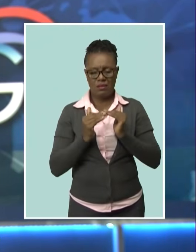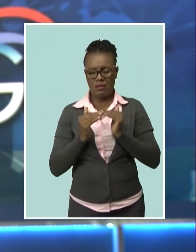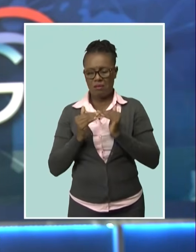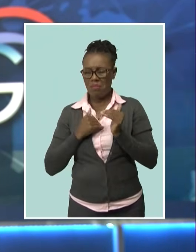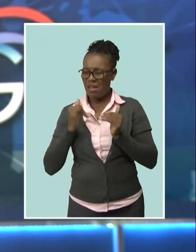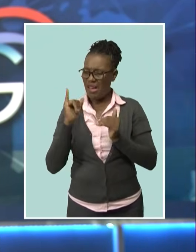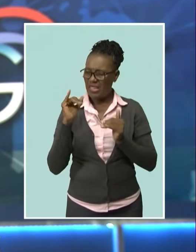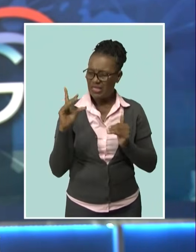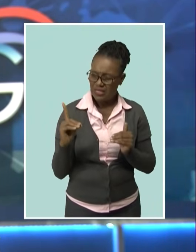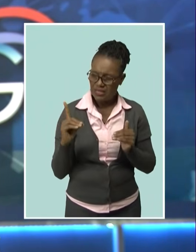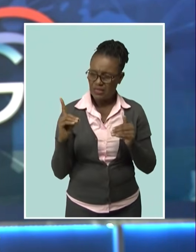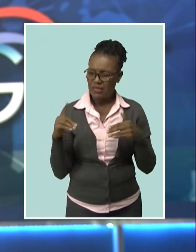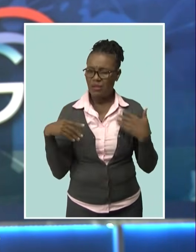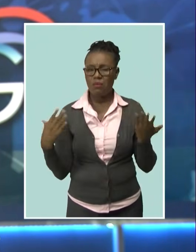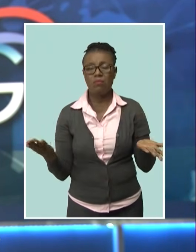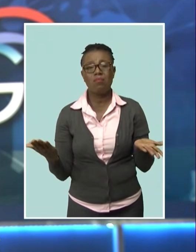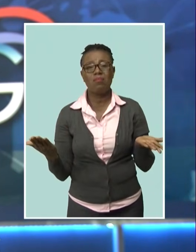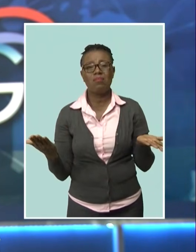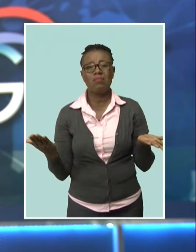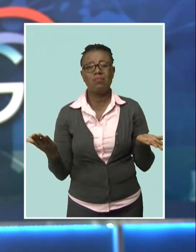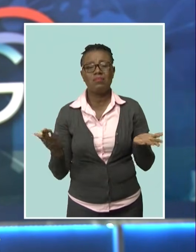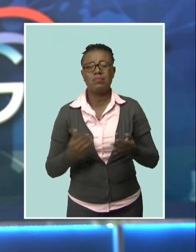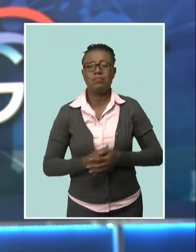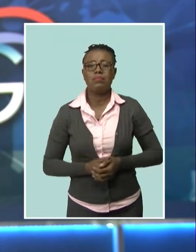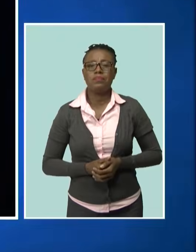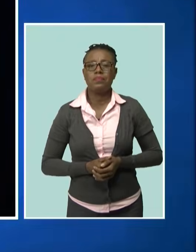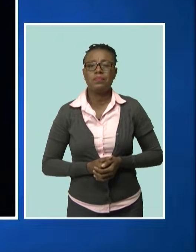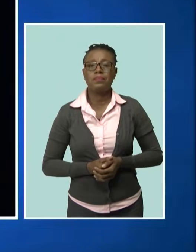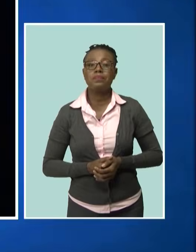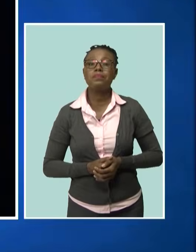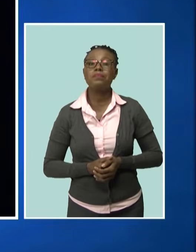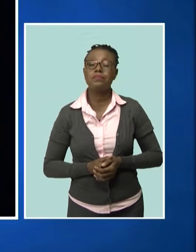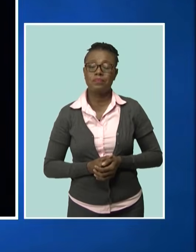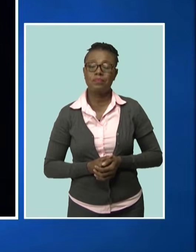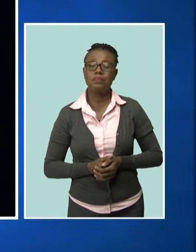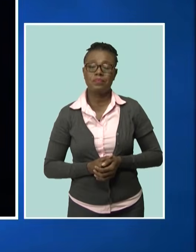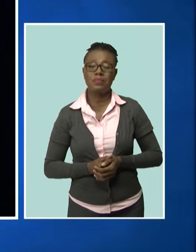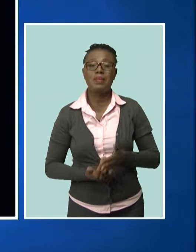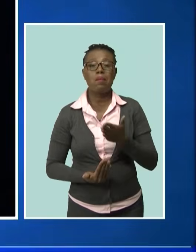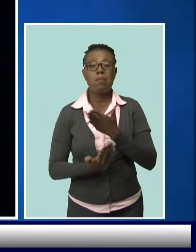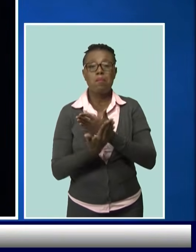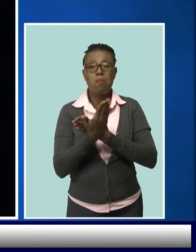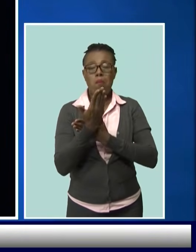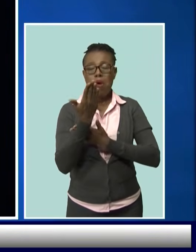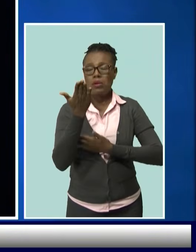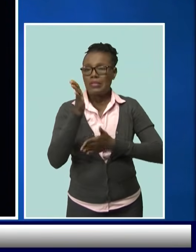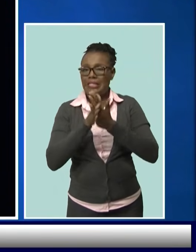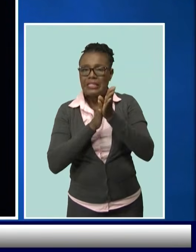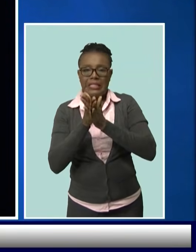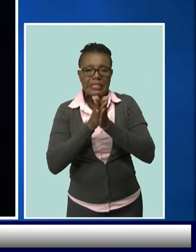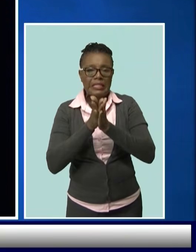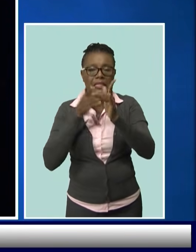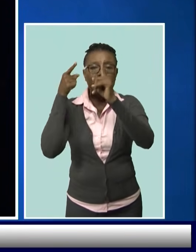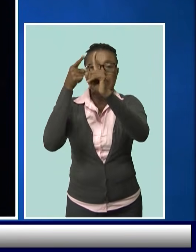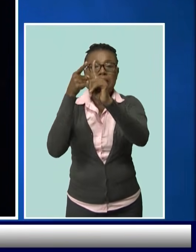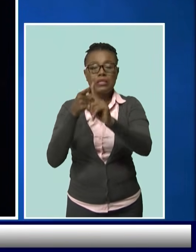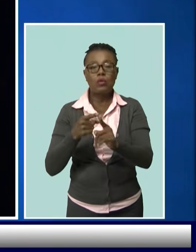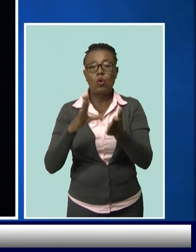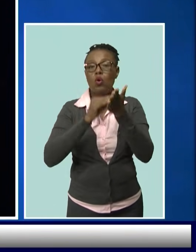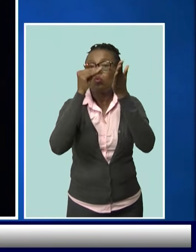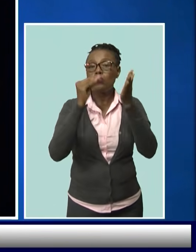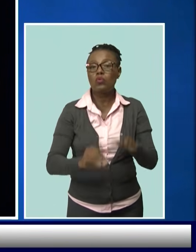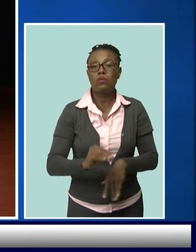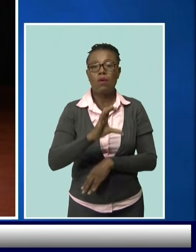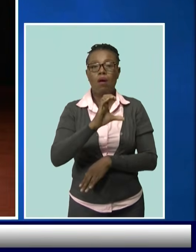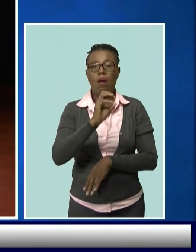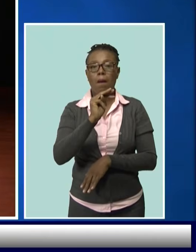Deanza takes a look at all the details. It was a morning of passion and purpose as students from the Combermere School and